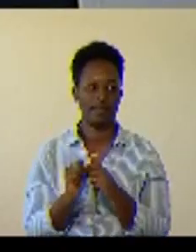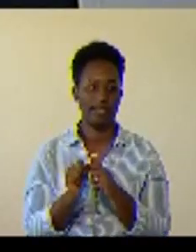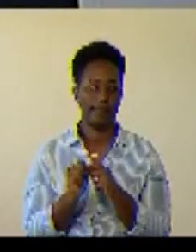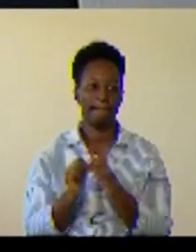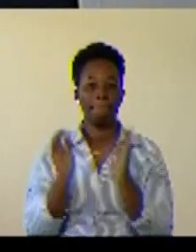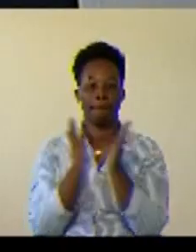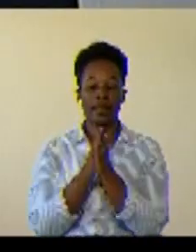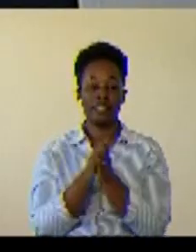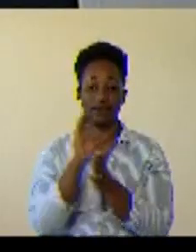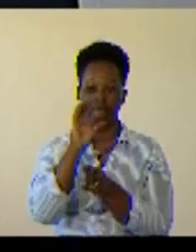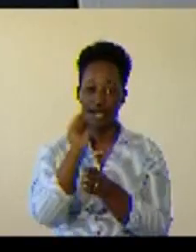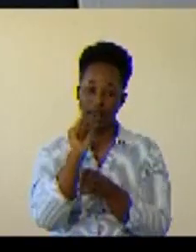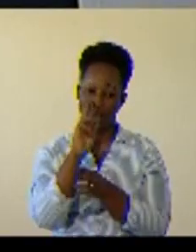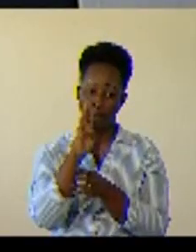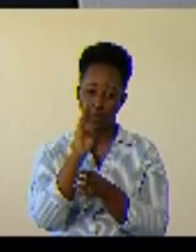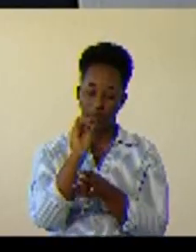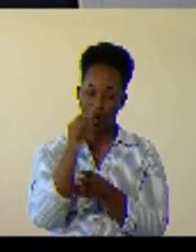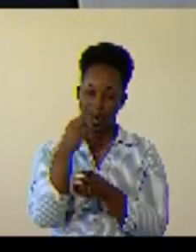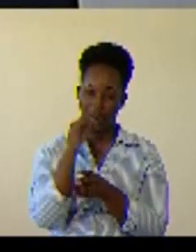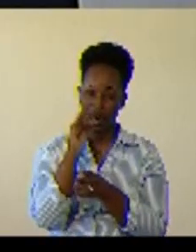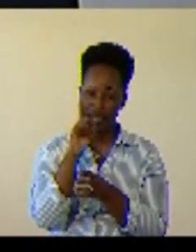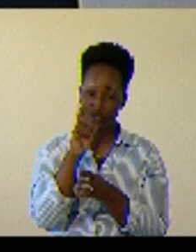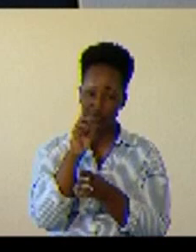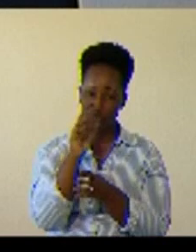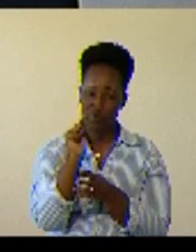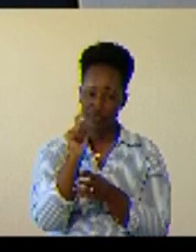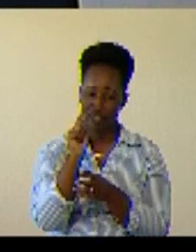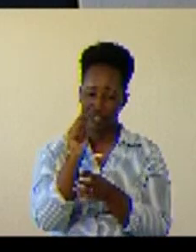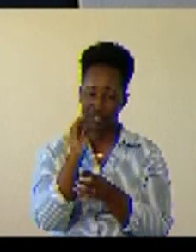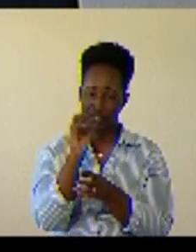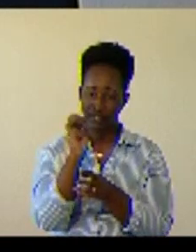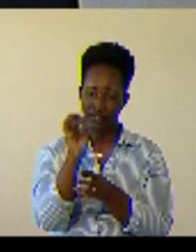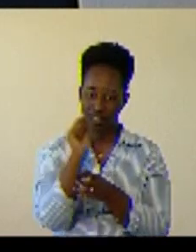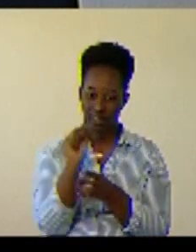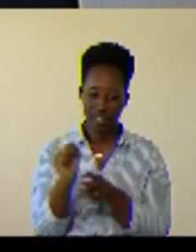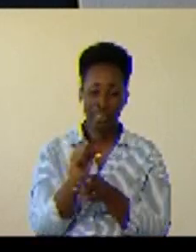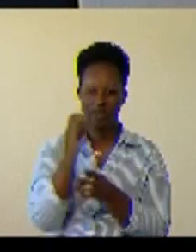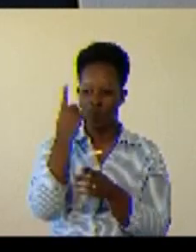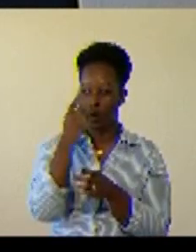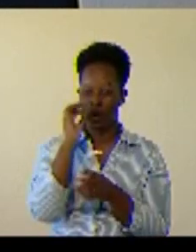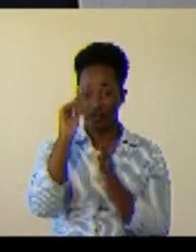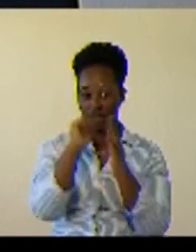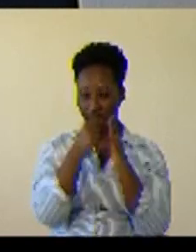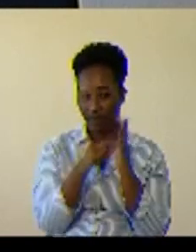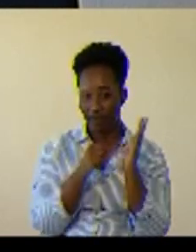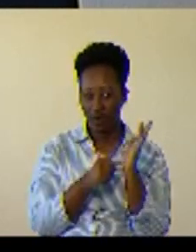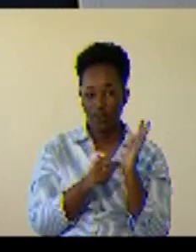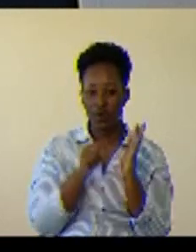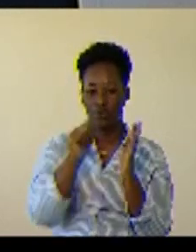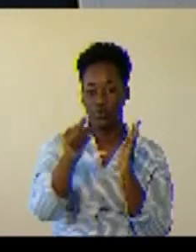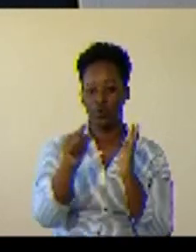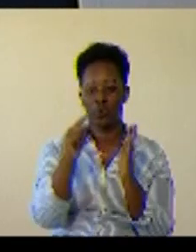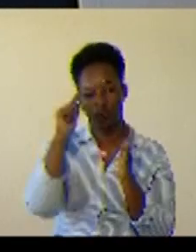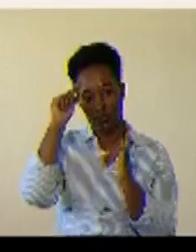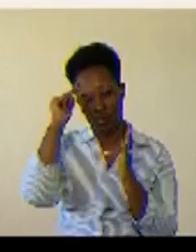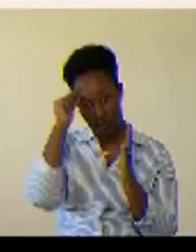And carbohydrates are one of the food substances that you do think that they are